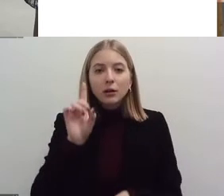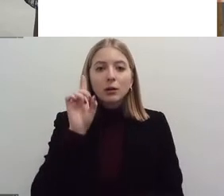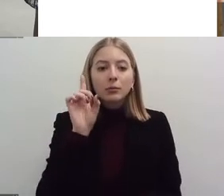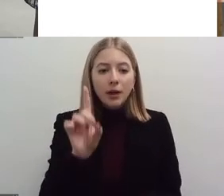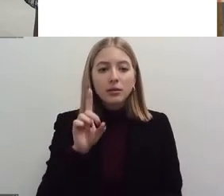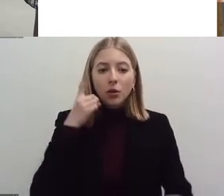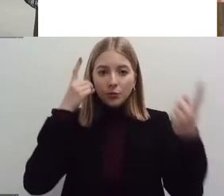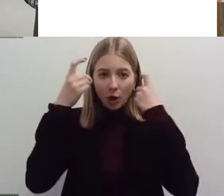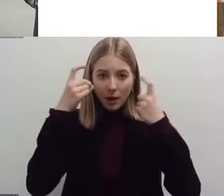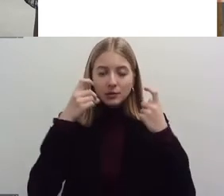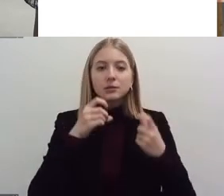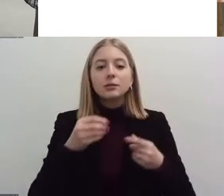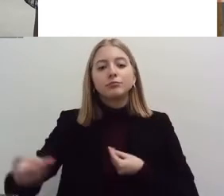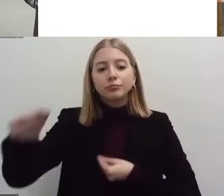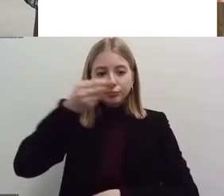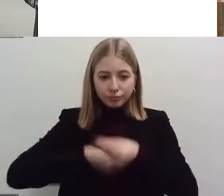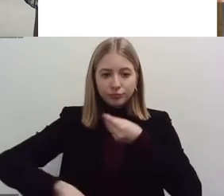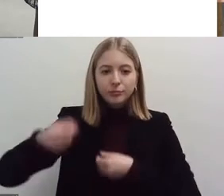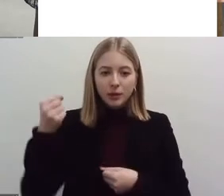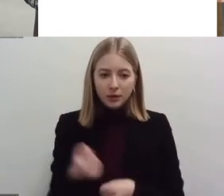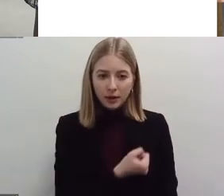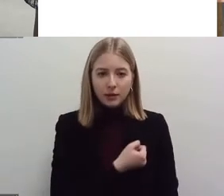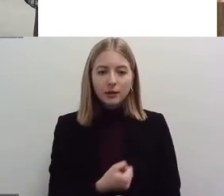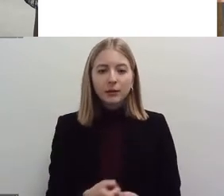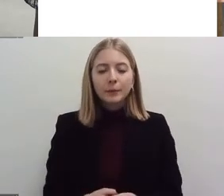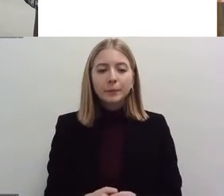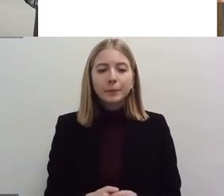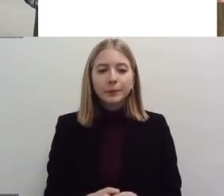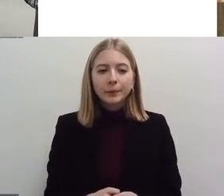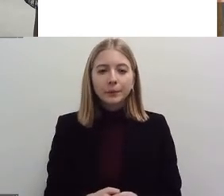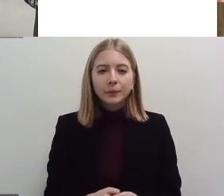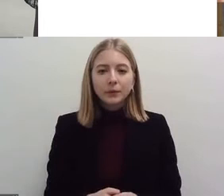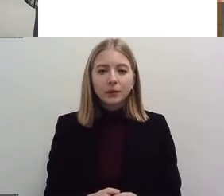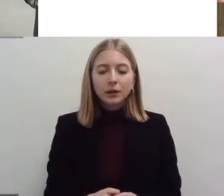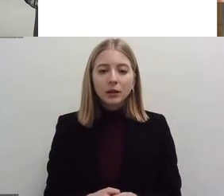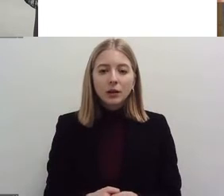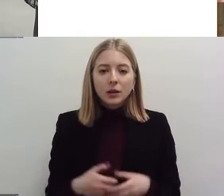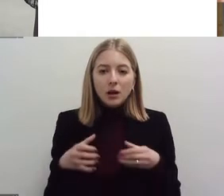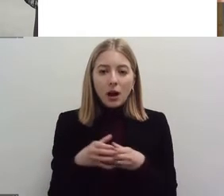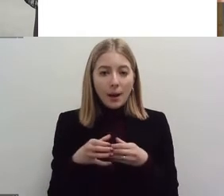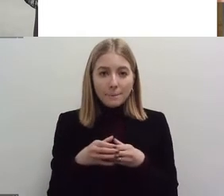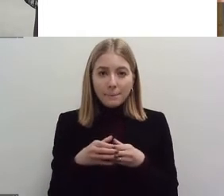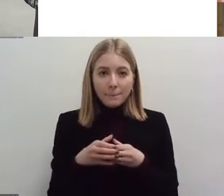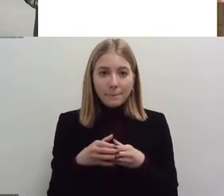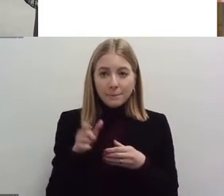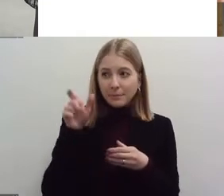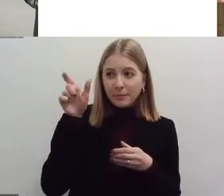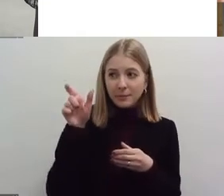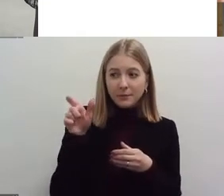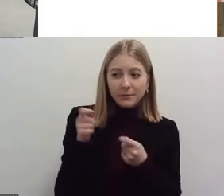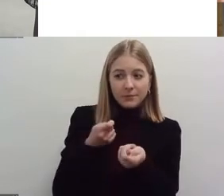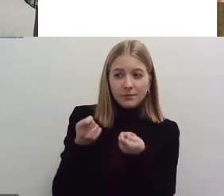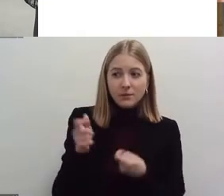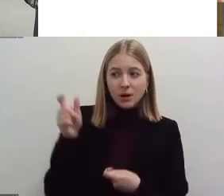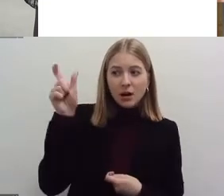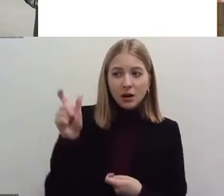A little bit more about the role of an ambassador. And the role of an ambassador is a very fulfilling